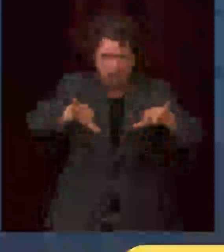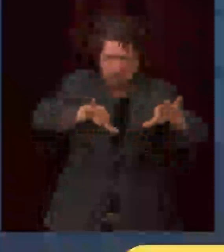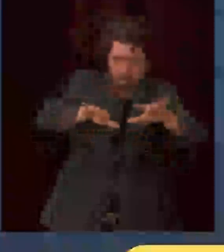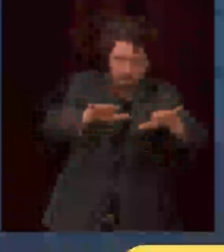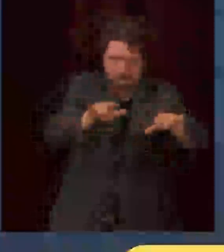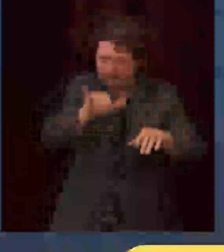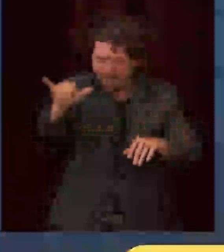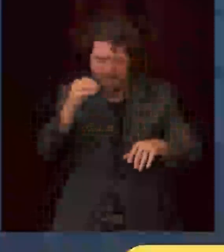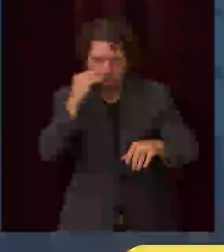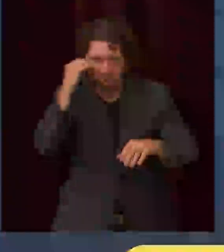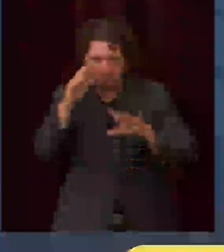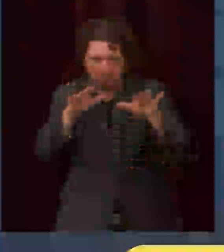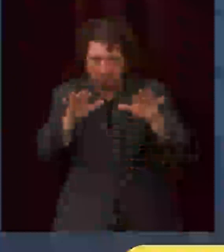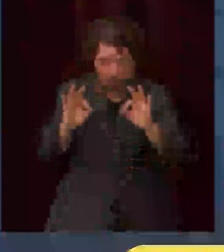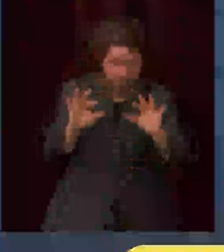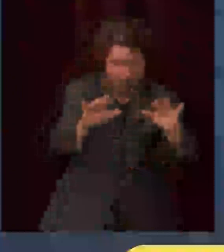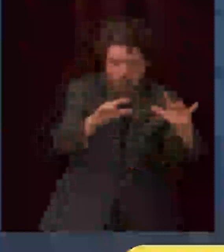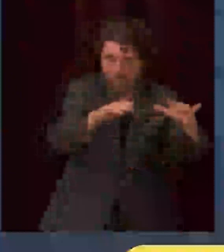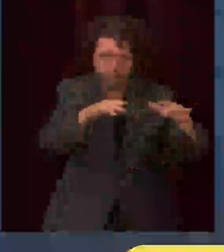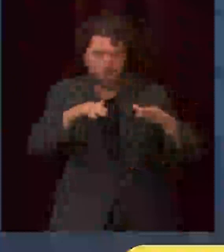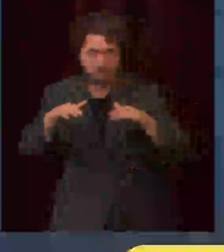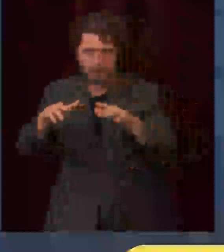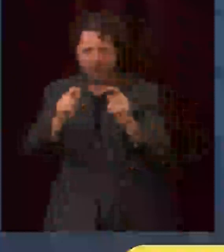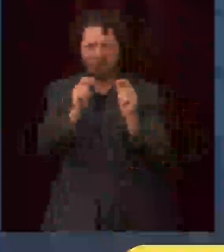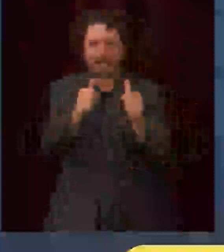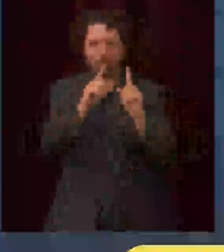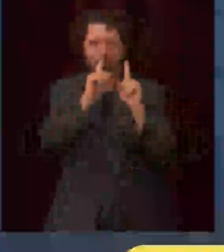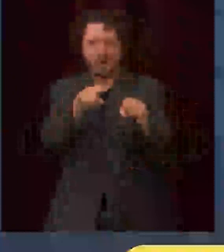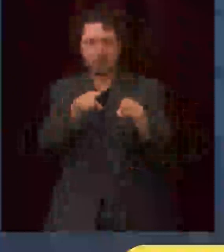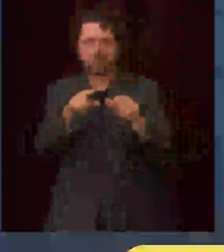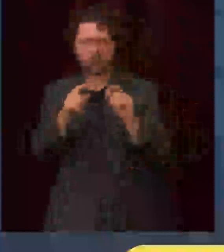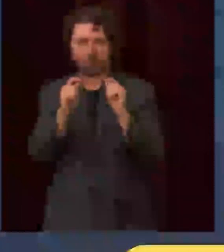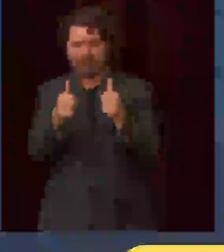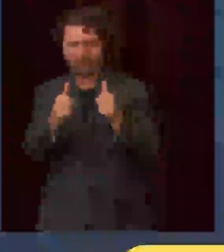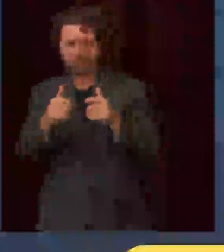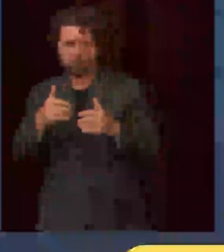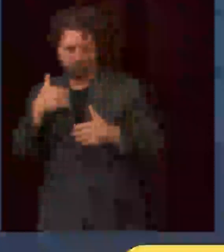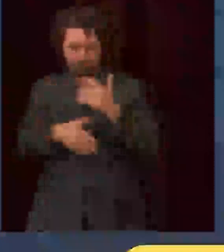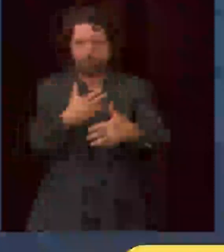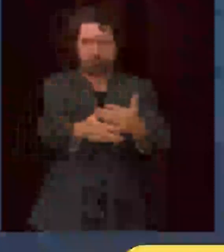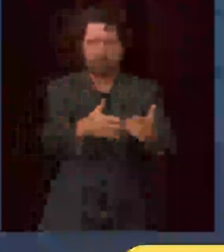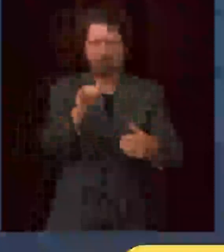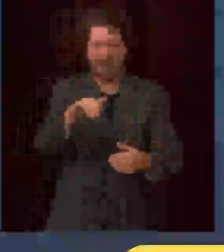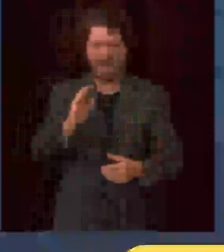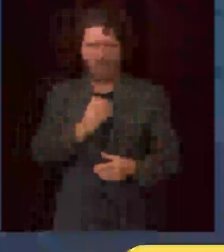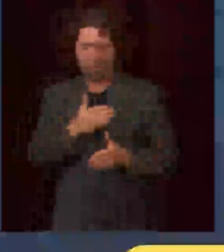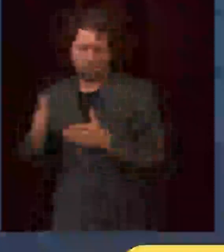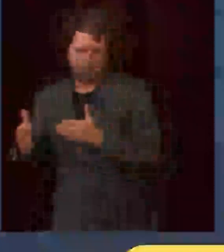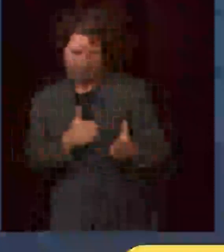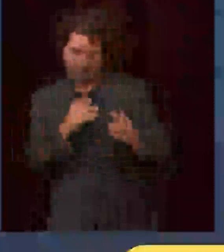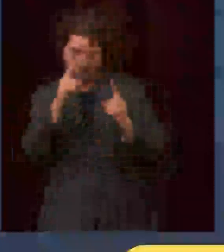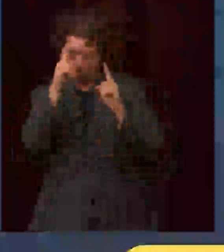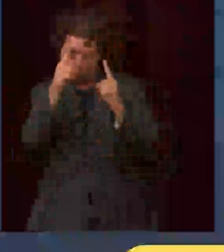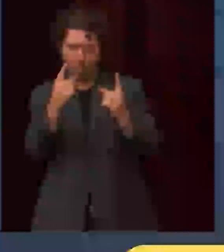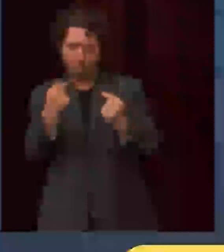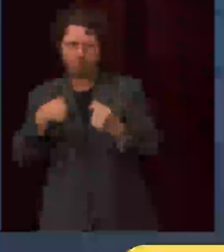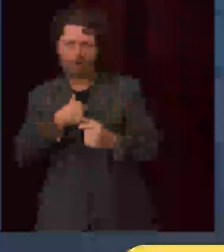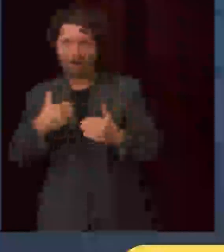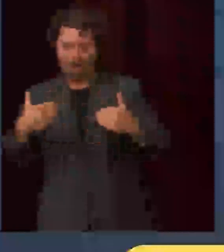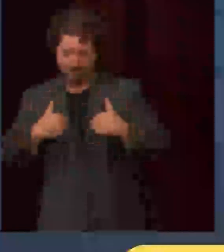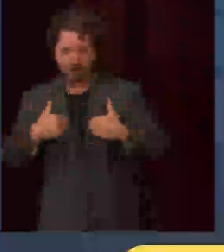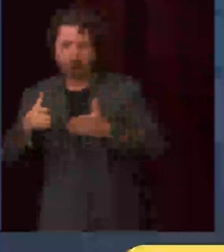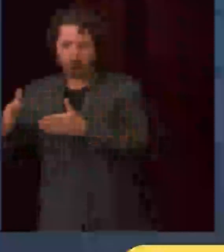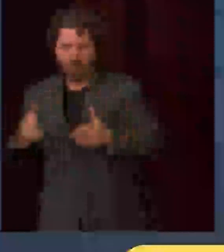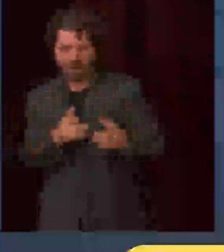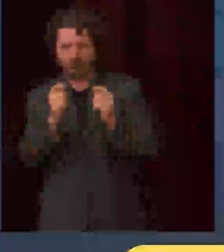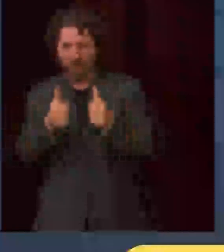home and away from others. So these become, oftentimes reported in the media by local public